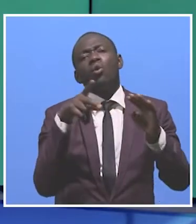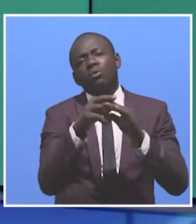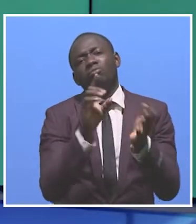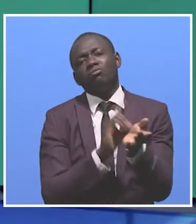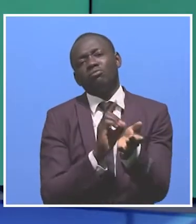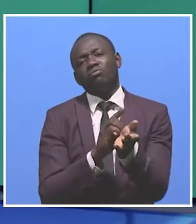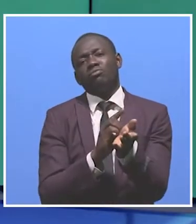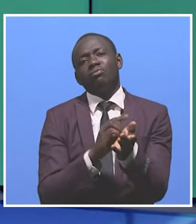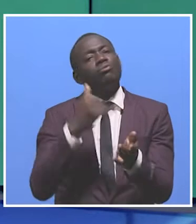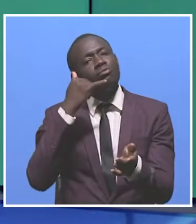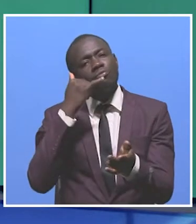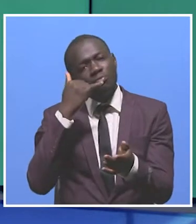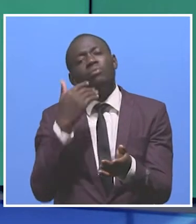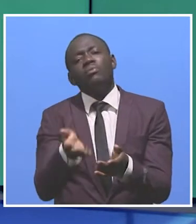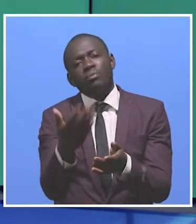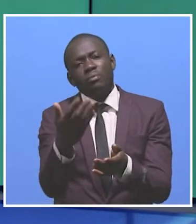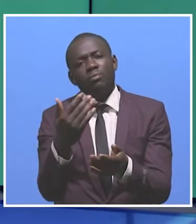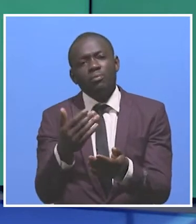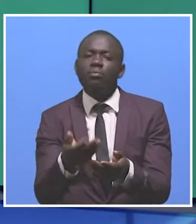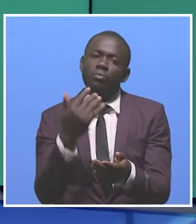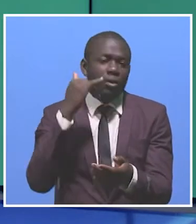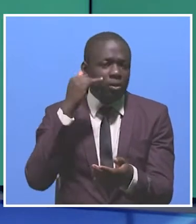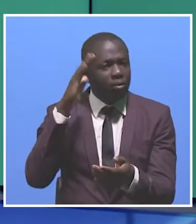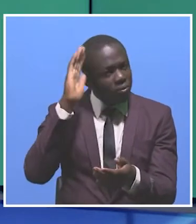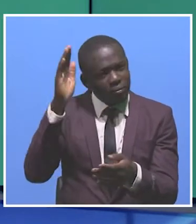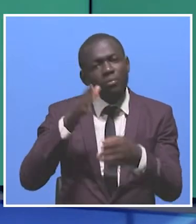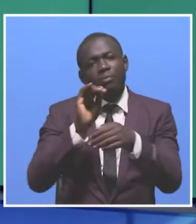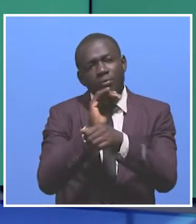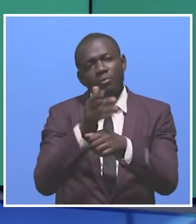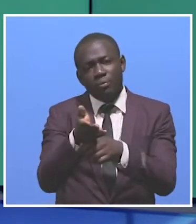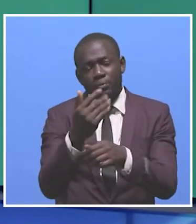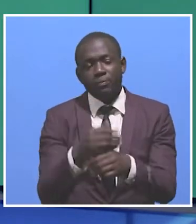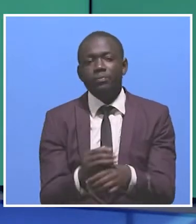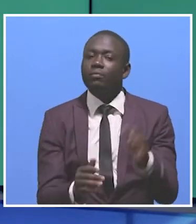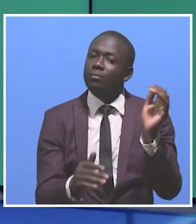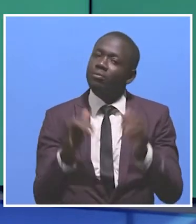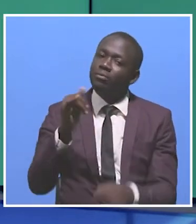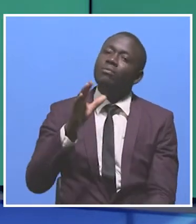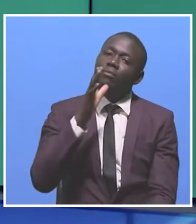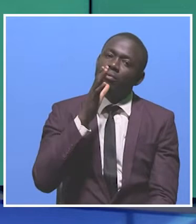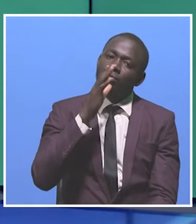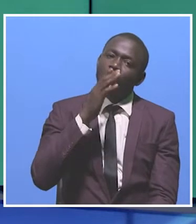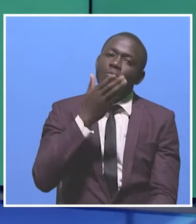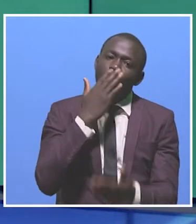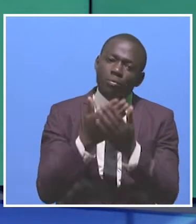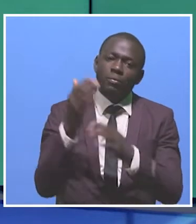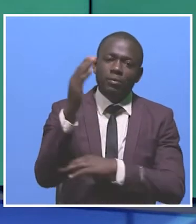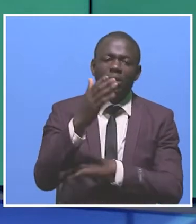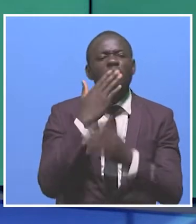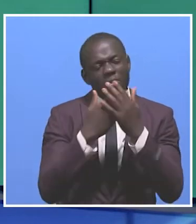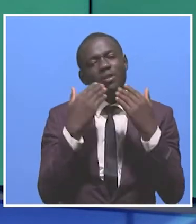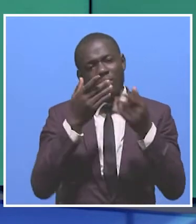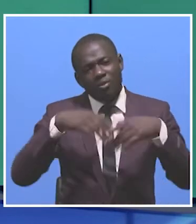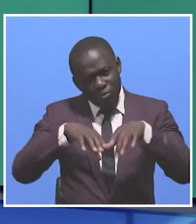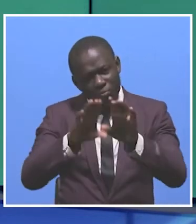Let's accommodate our caller. Hello, you're through to Inside Health. Yes, madam. Good afternoon. Afternoon, thank you. Please go ahead